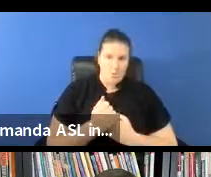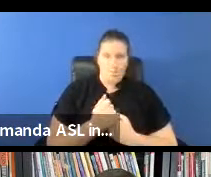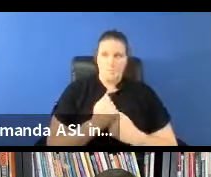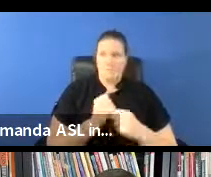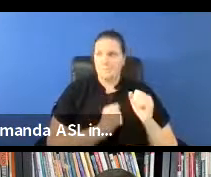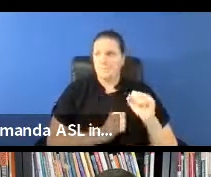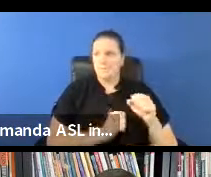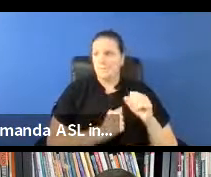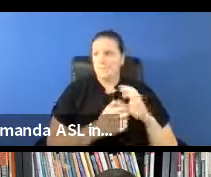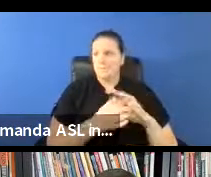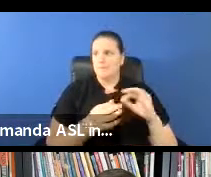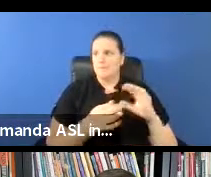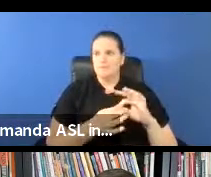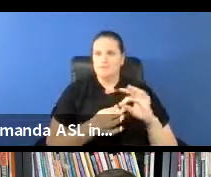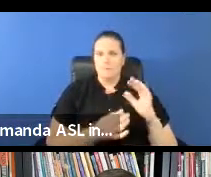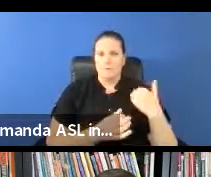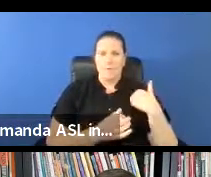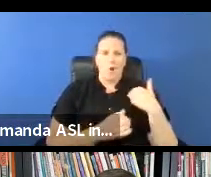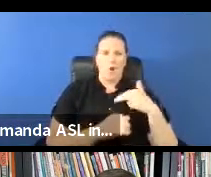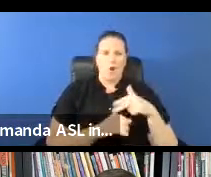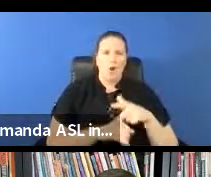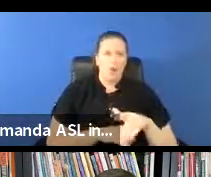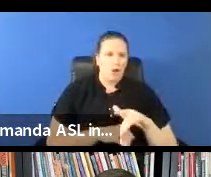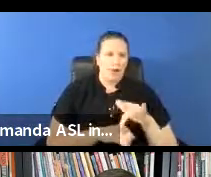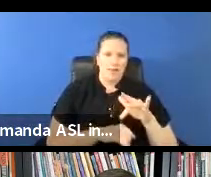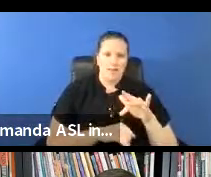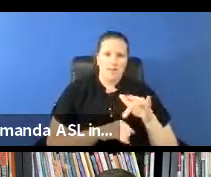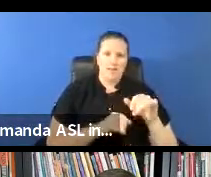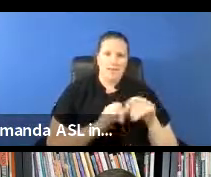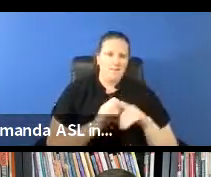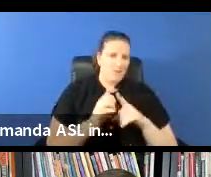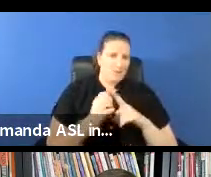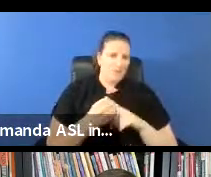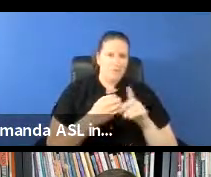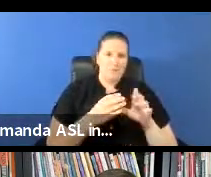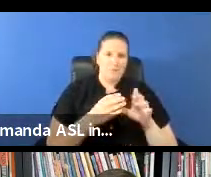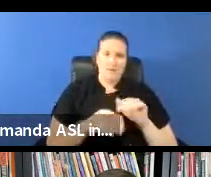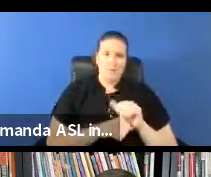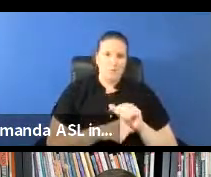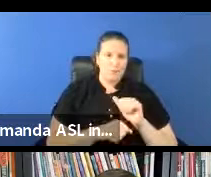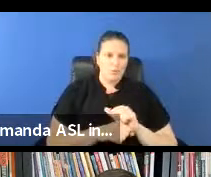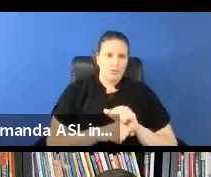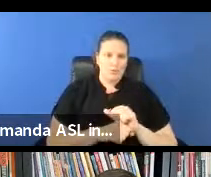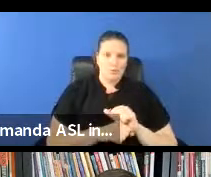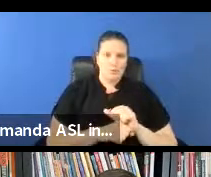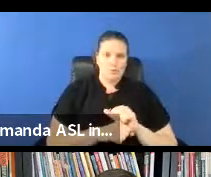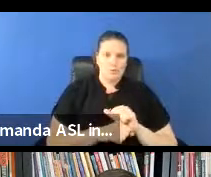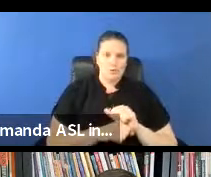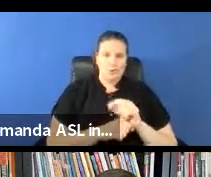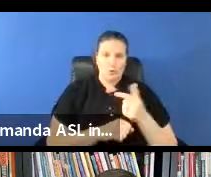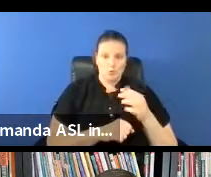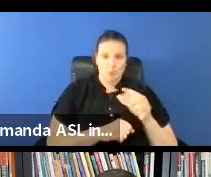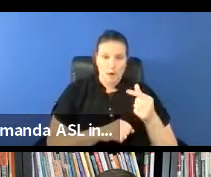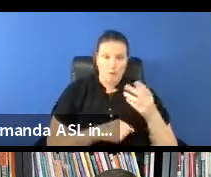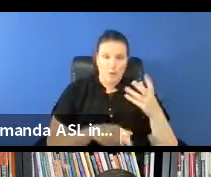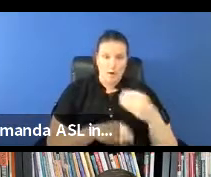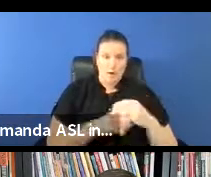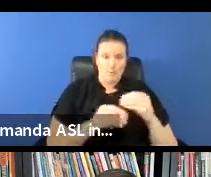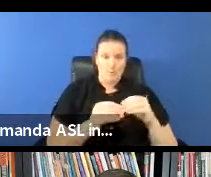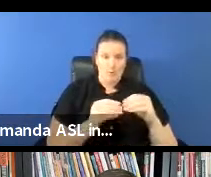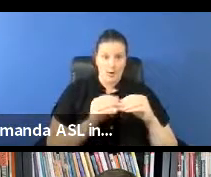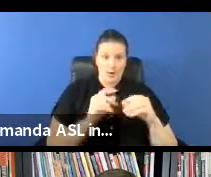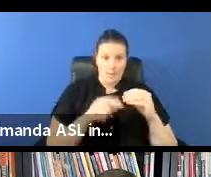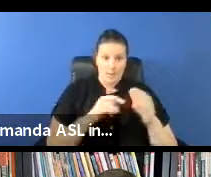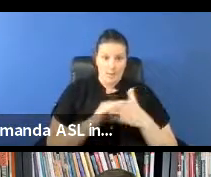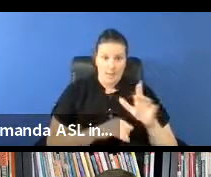we mentioned, we're in the early stages of environment and planning work. So Greg, do you want to add more about